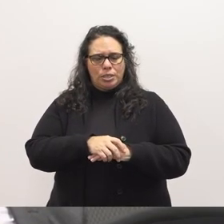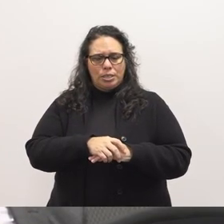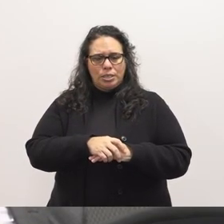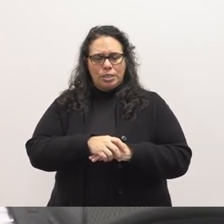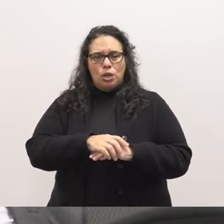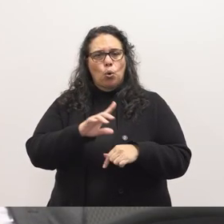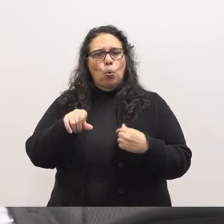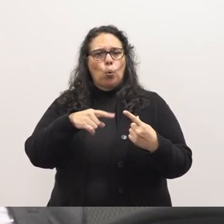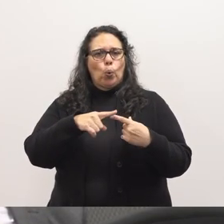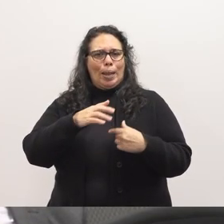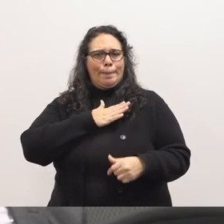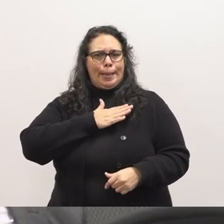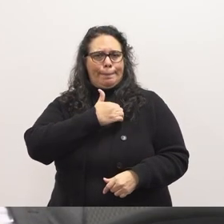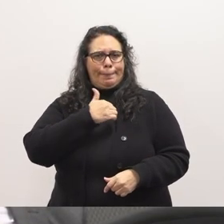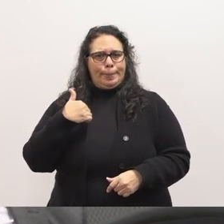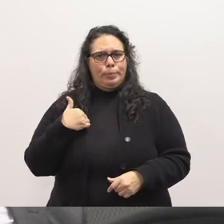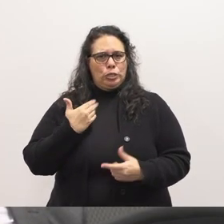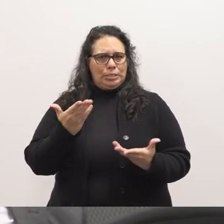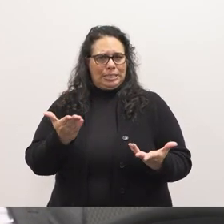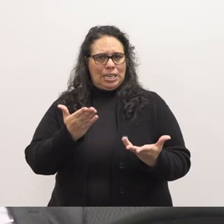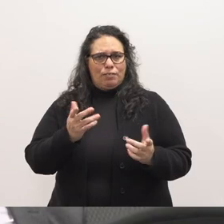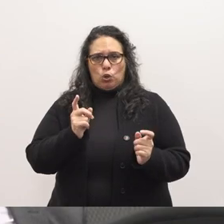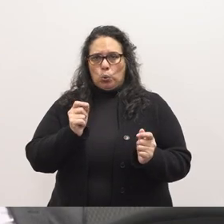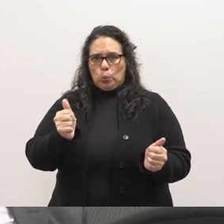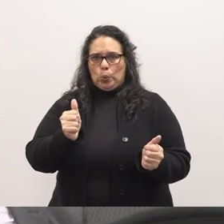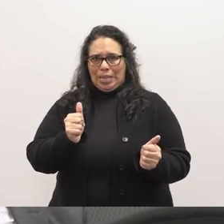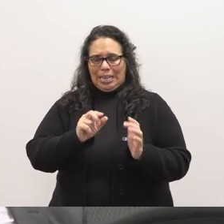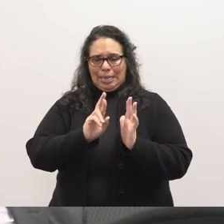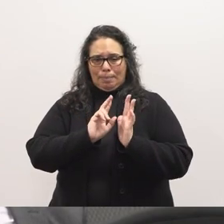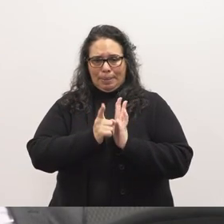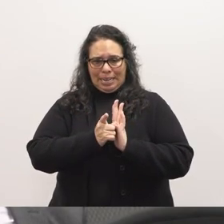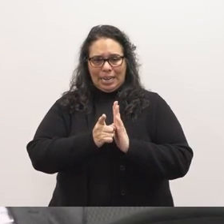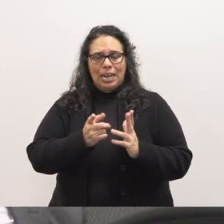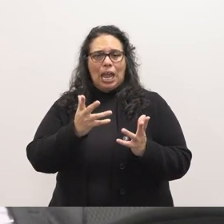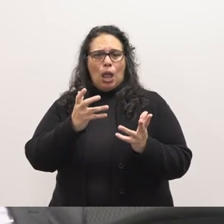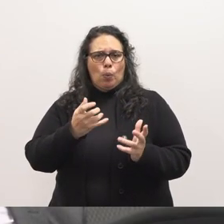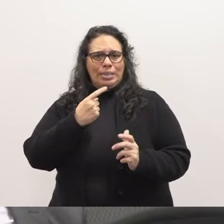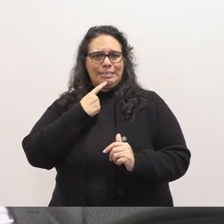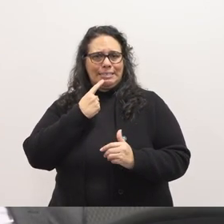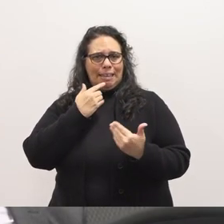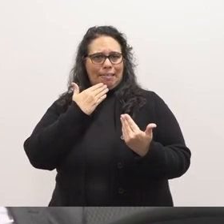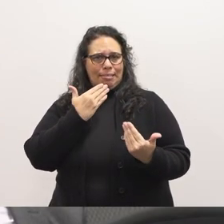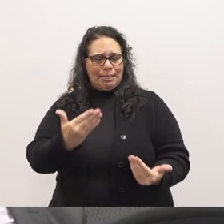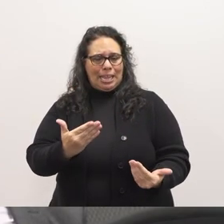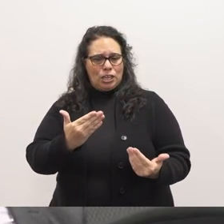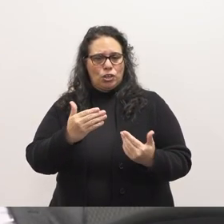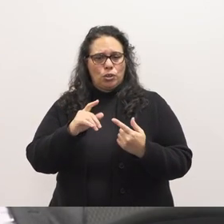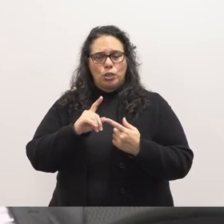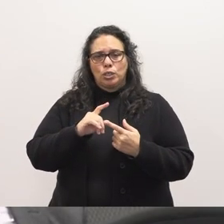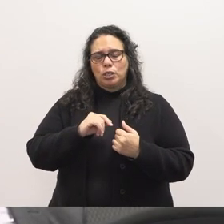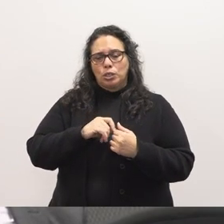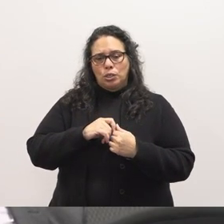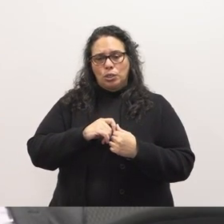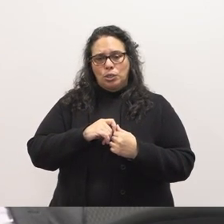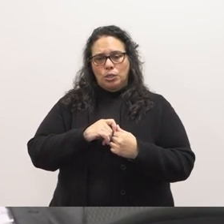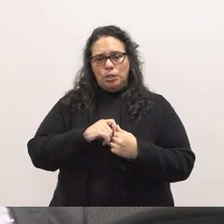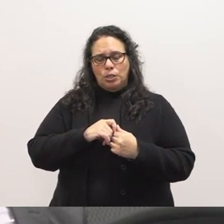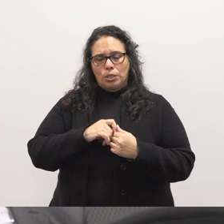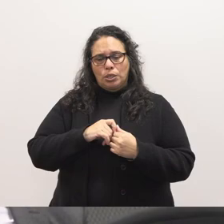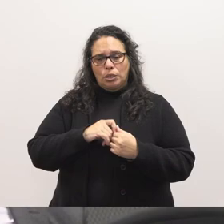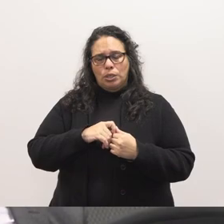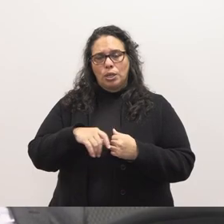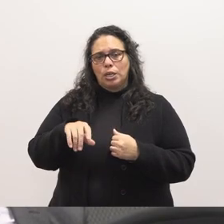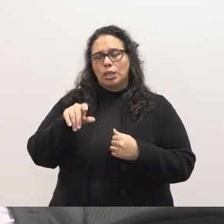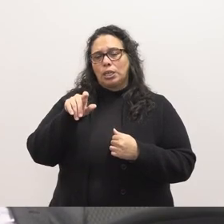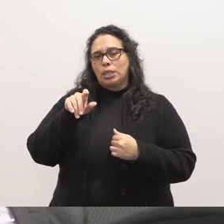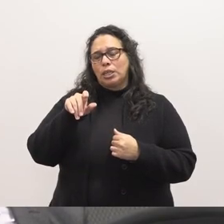present. But since I have just a quick minute, I too want to say publicly thank you to Terry Ujulewski.